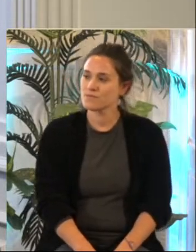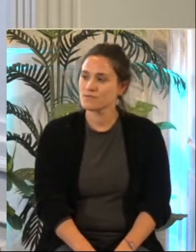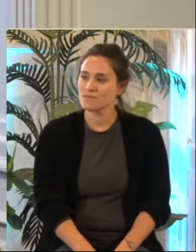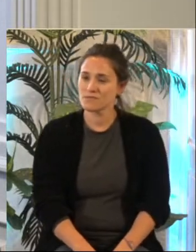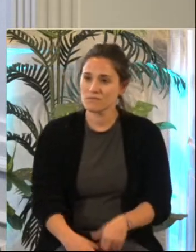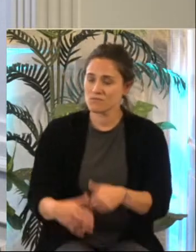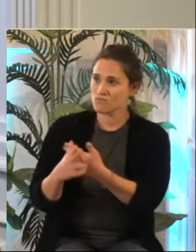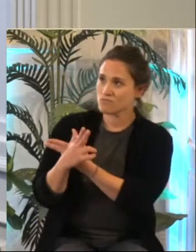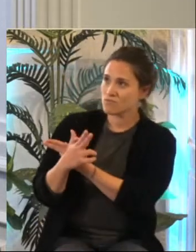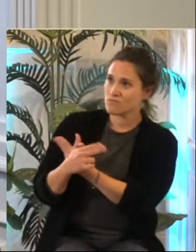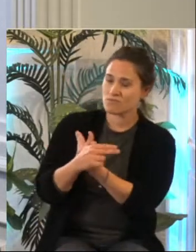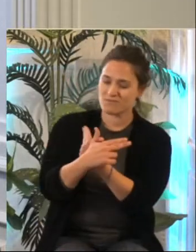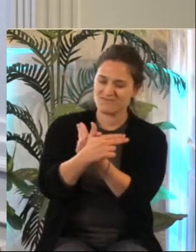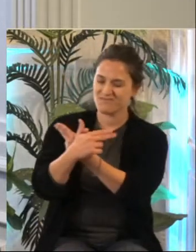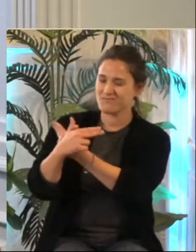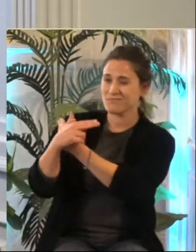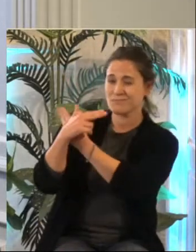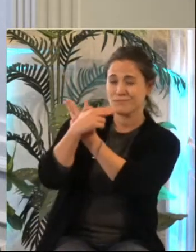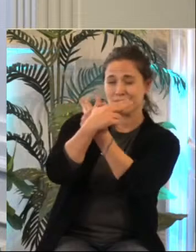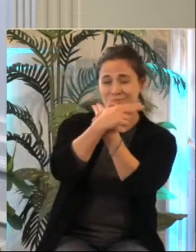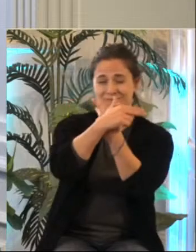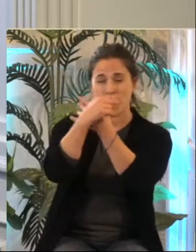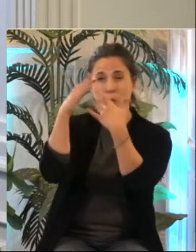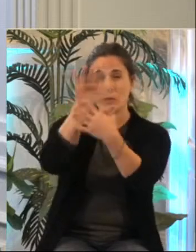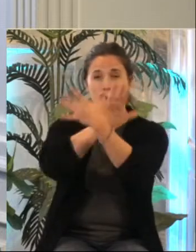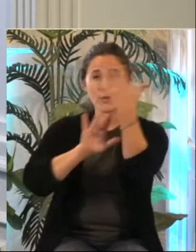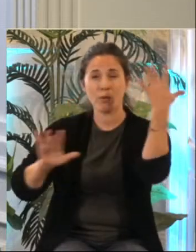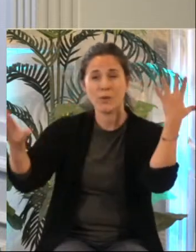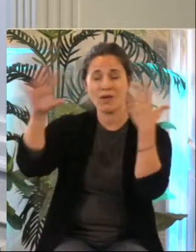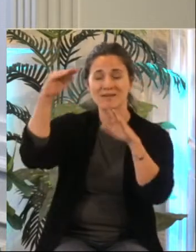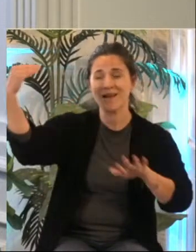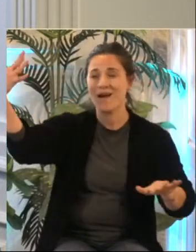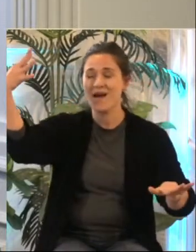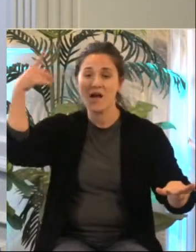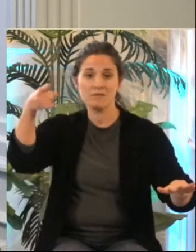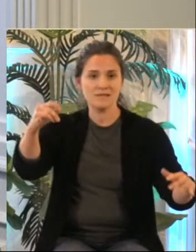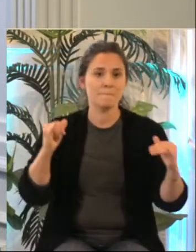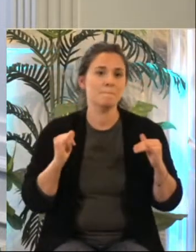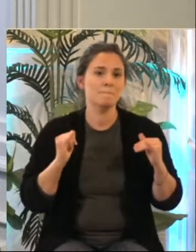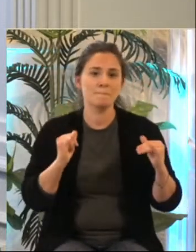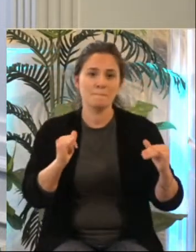Dragonfly in the sun, you know how I feel.